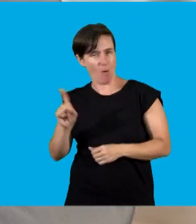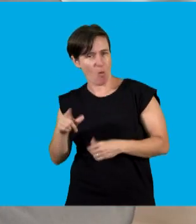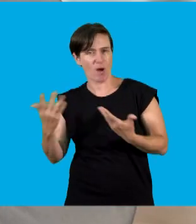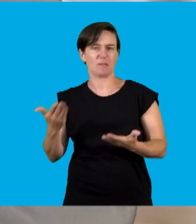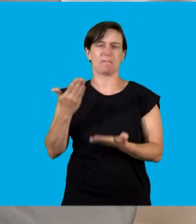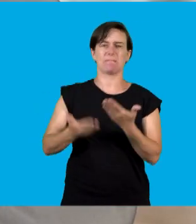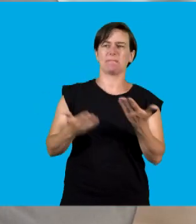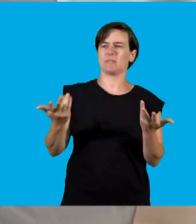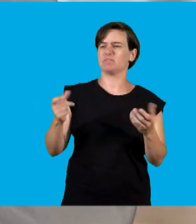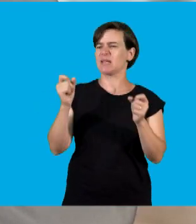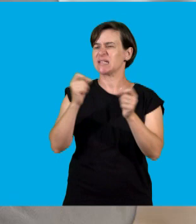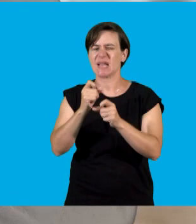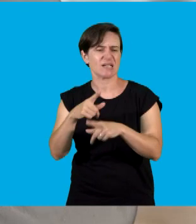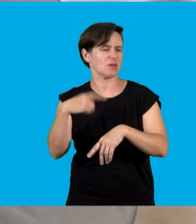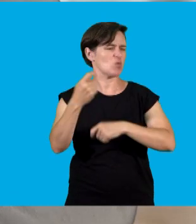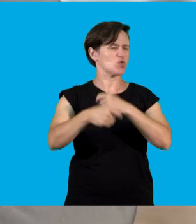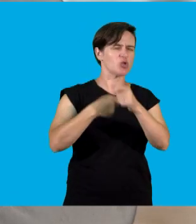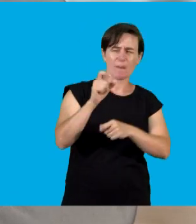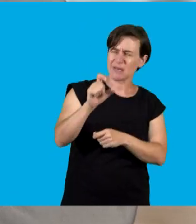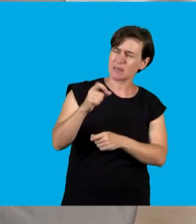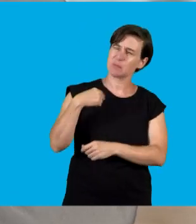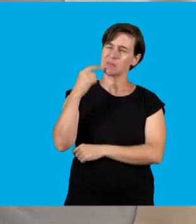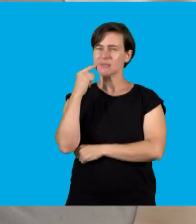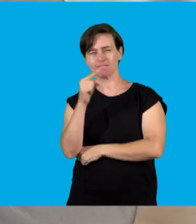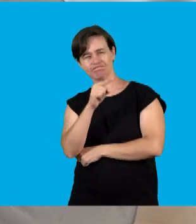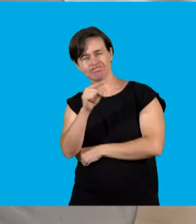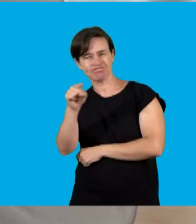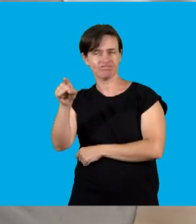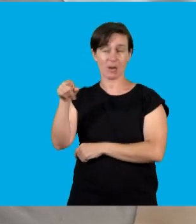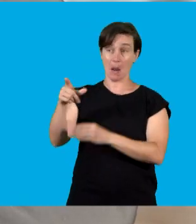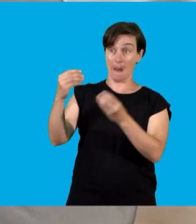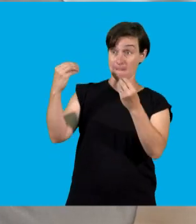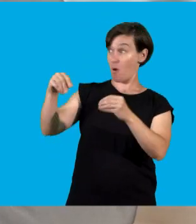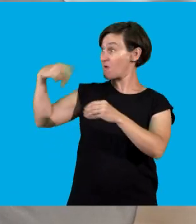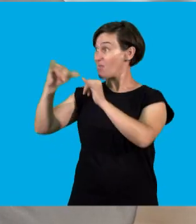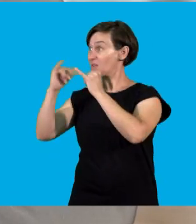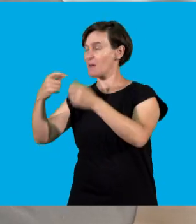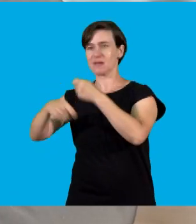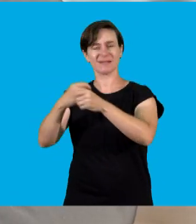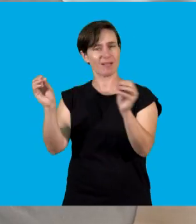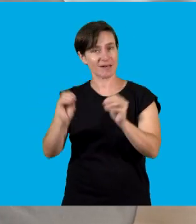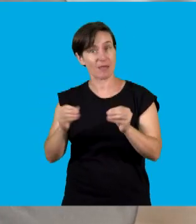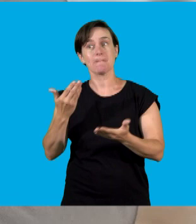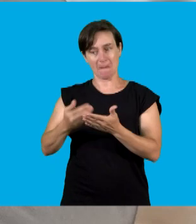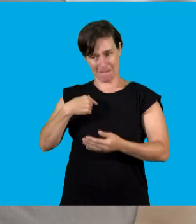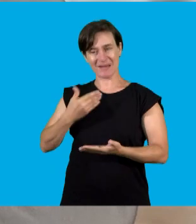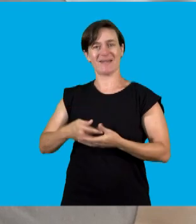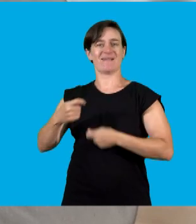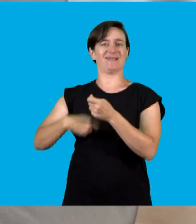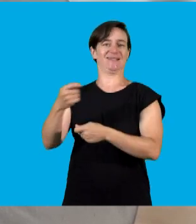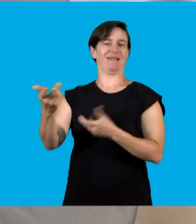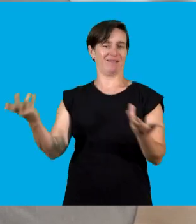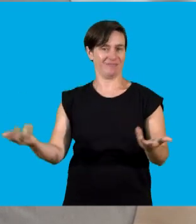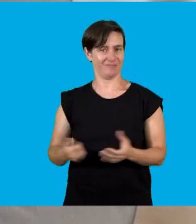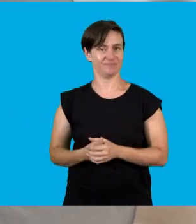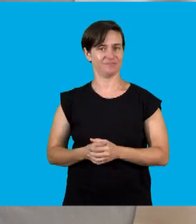in a taxi, when you're in malls, you need to look at the gap. What is the gap in the market that is needed? Because